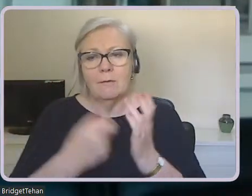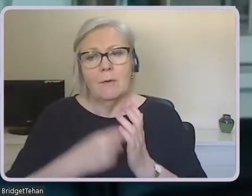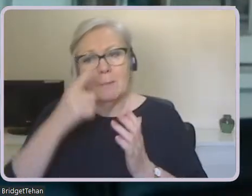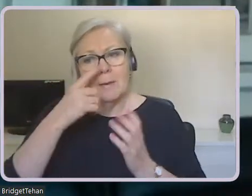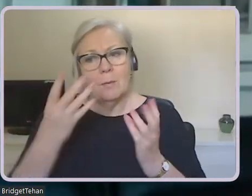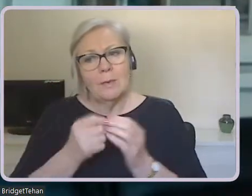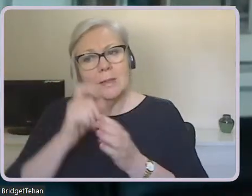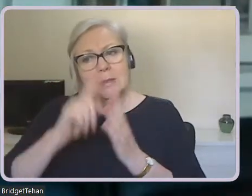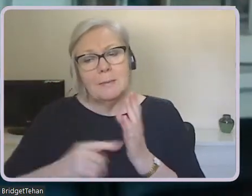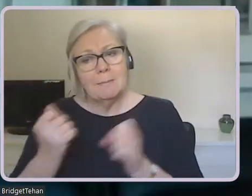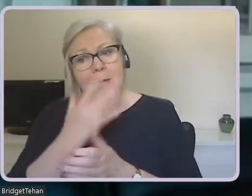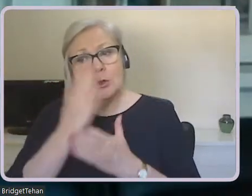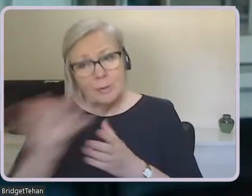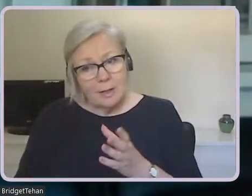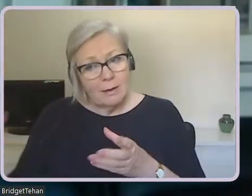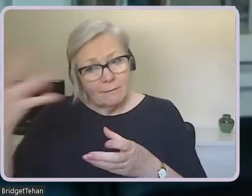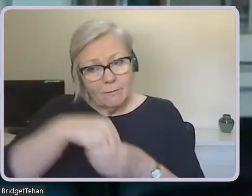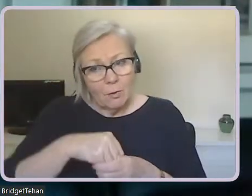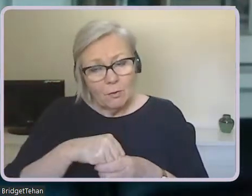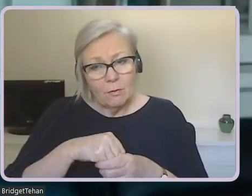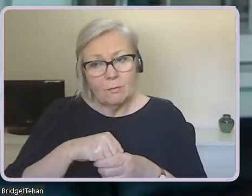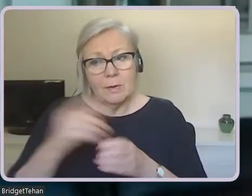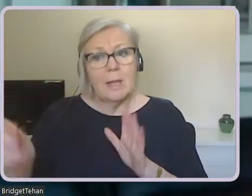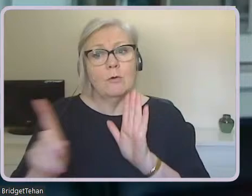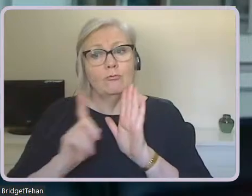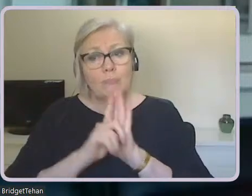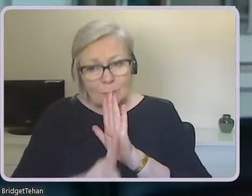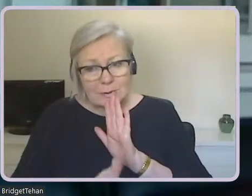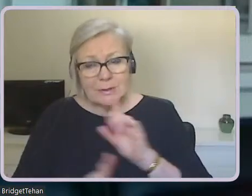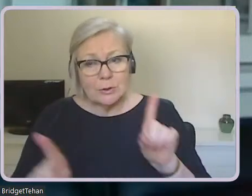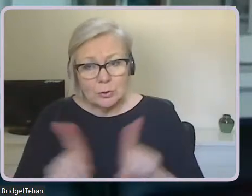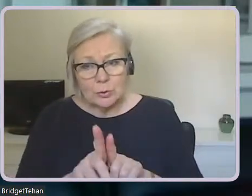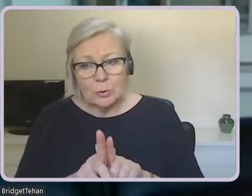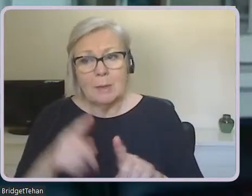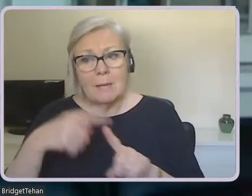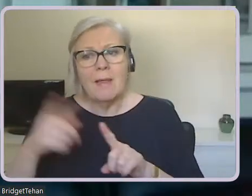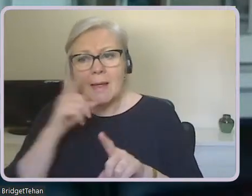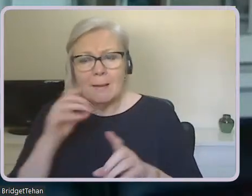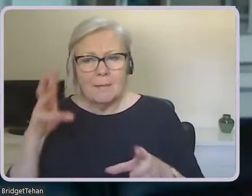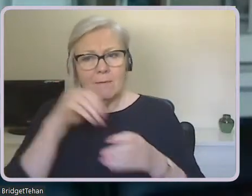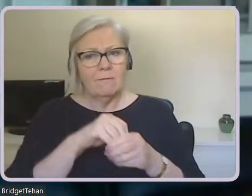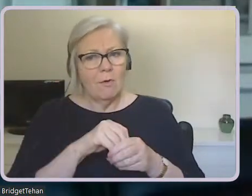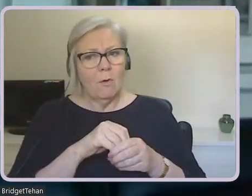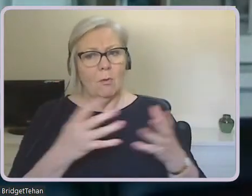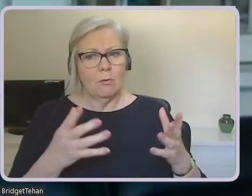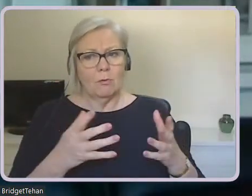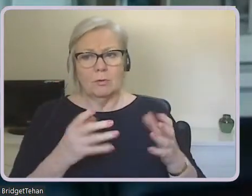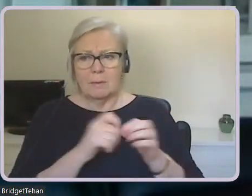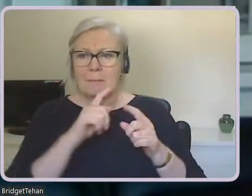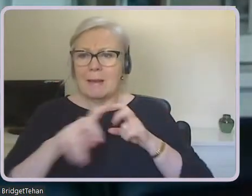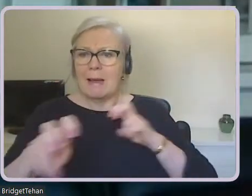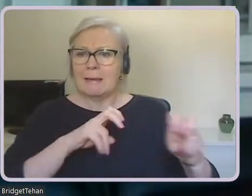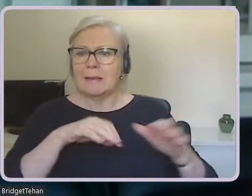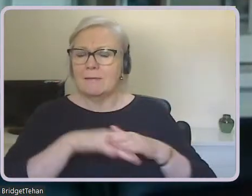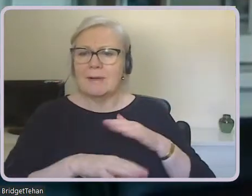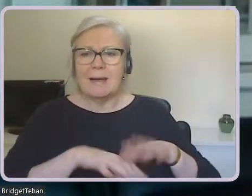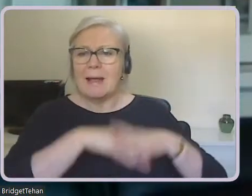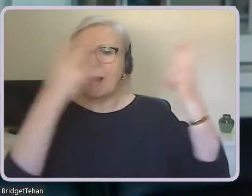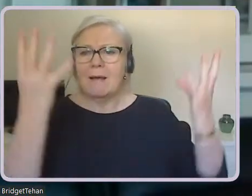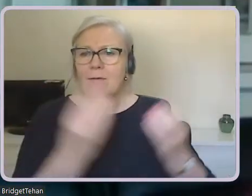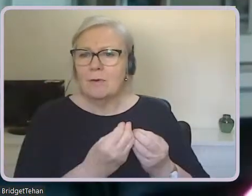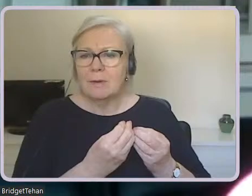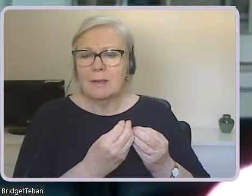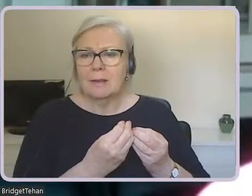included, are represented, play an active role in, and that their needs are met in all aspects of emergency